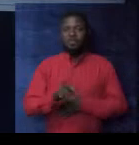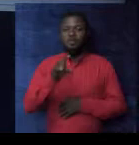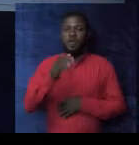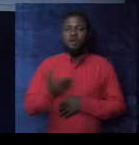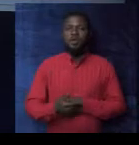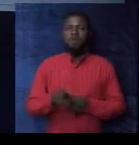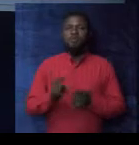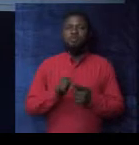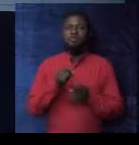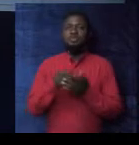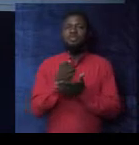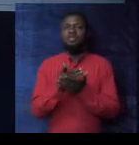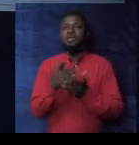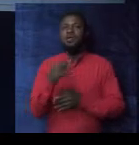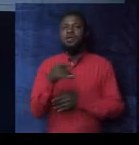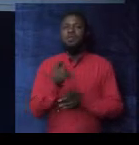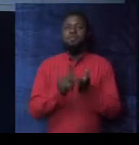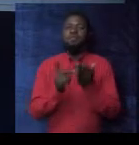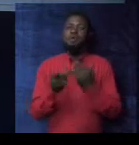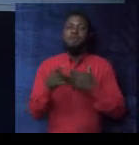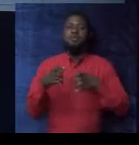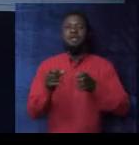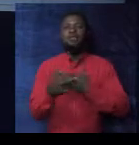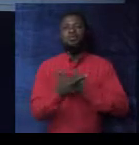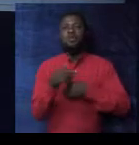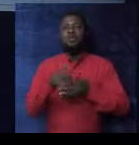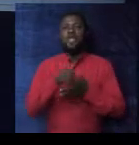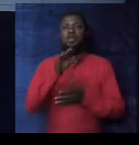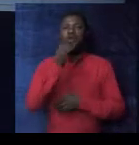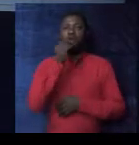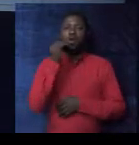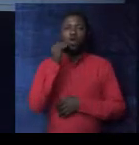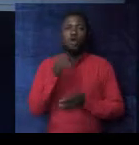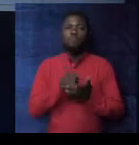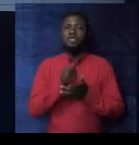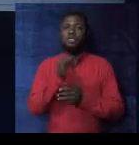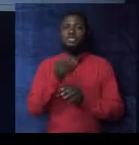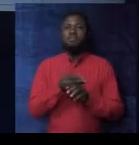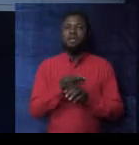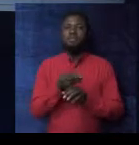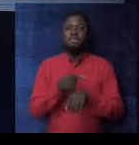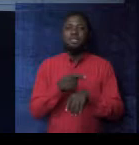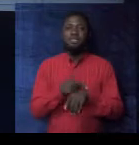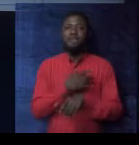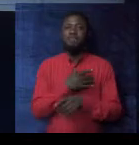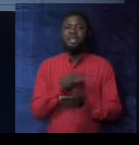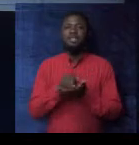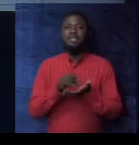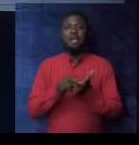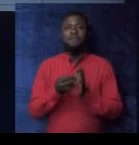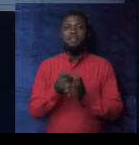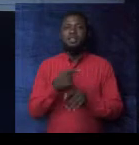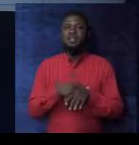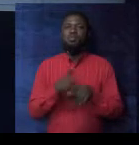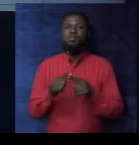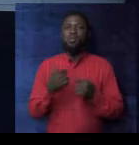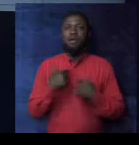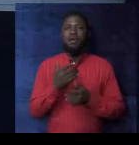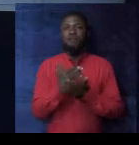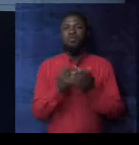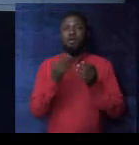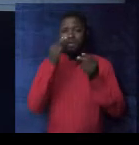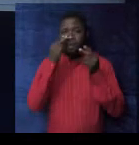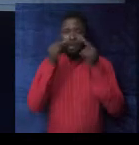Hello children, you're welcome to this segment of the program, The Classroom in Your Home. It is mathematics time, and that means it is time